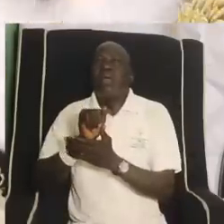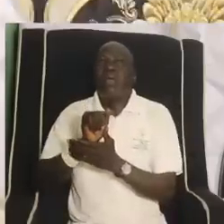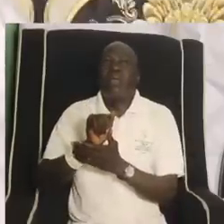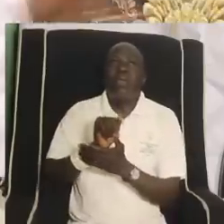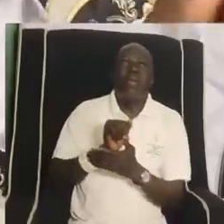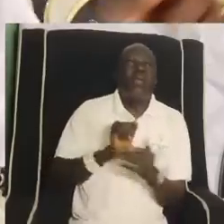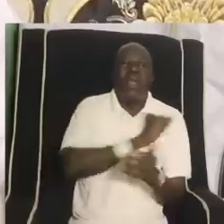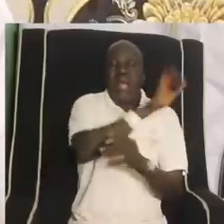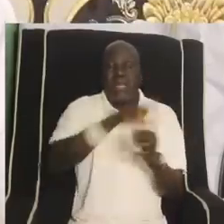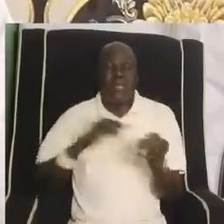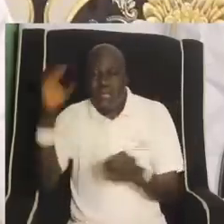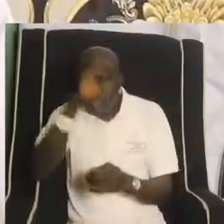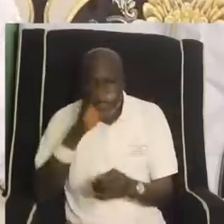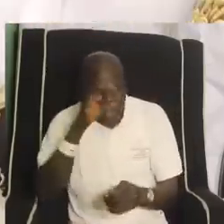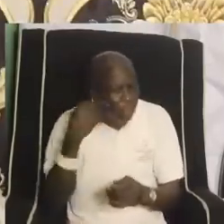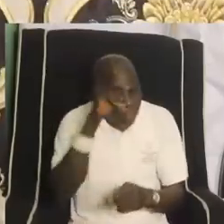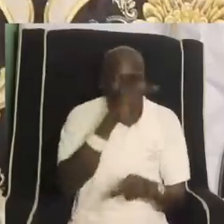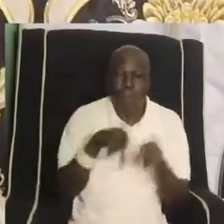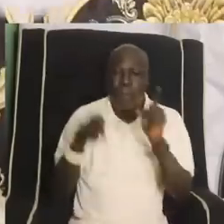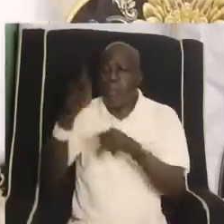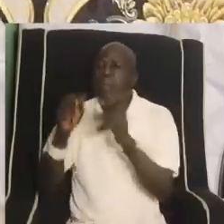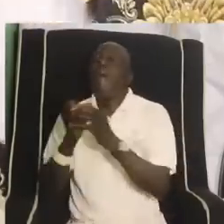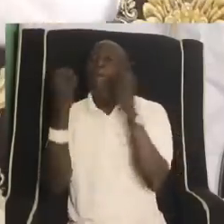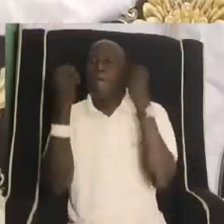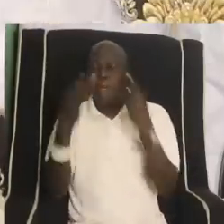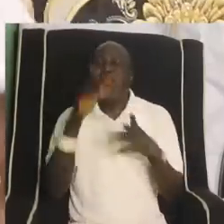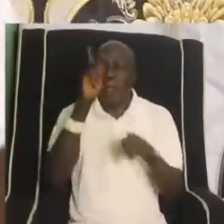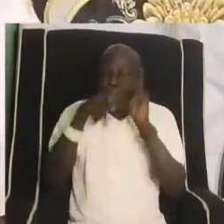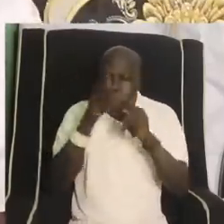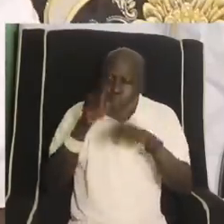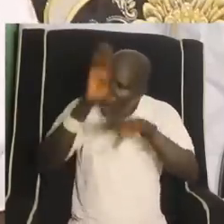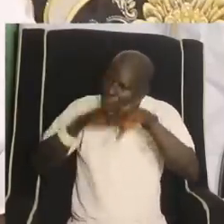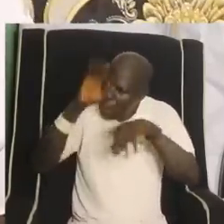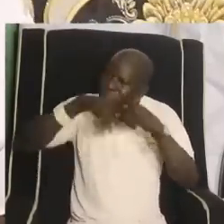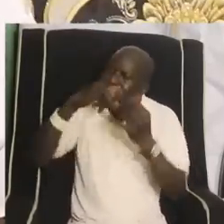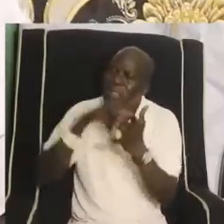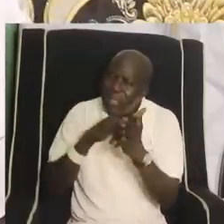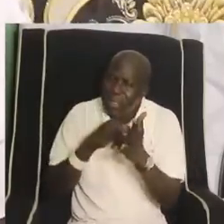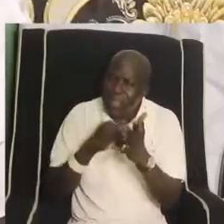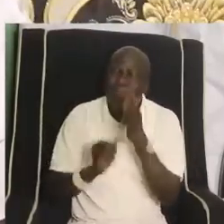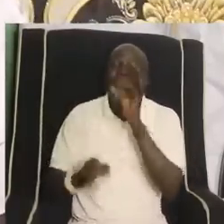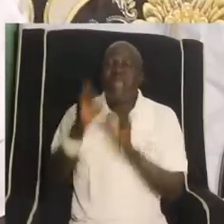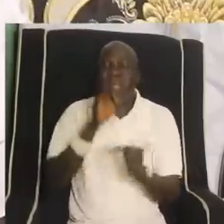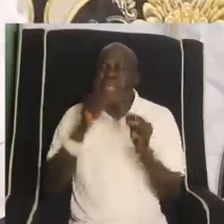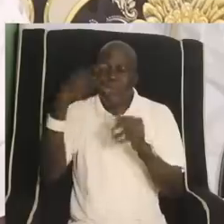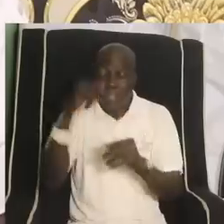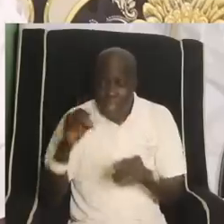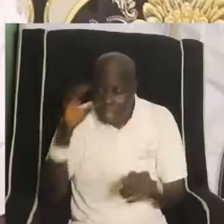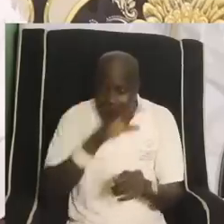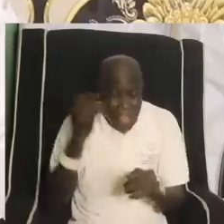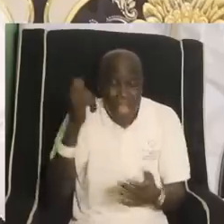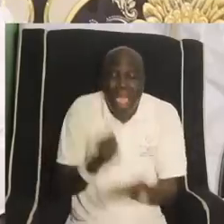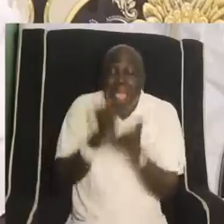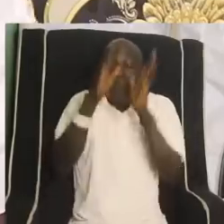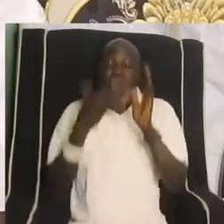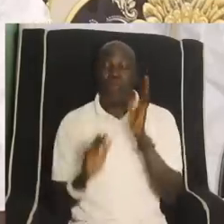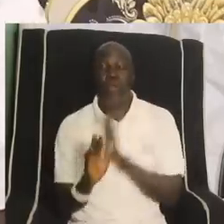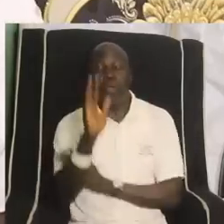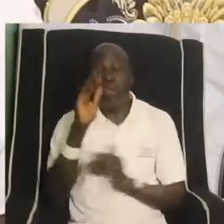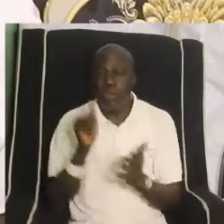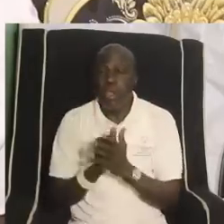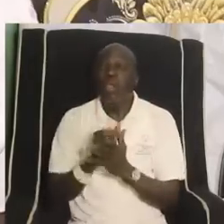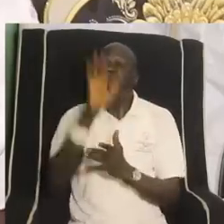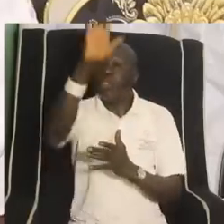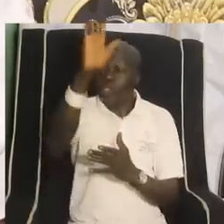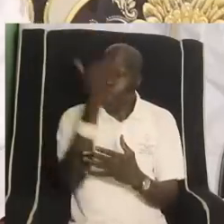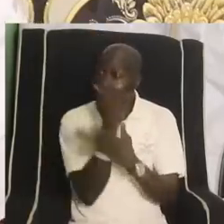say they are seeking for people, and they have a lot of people on it. Once you receive the help